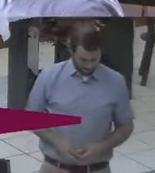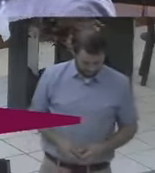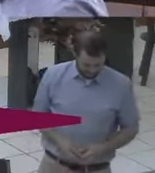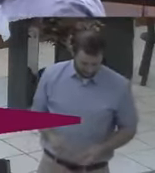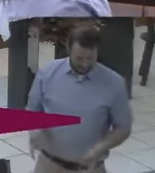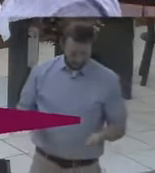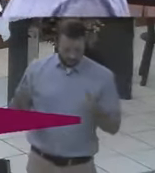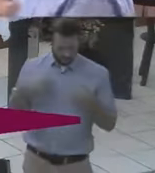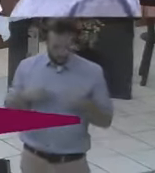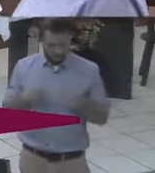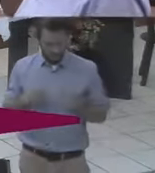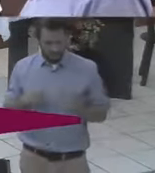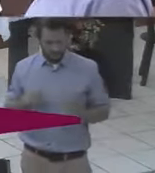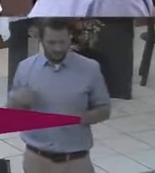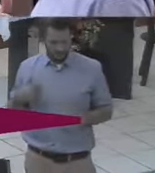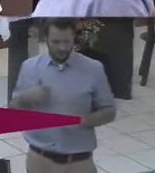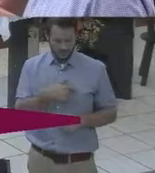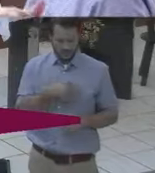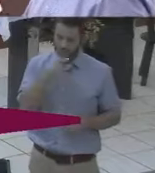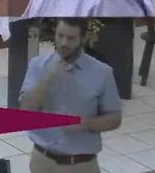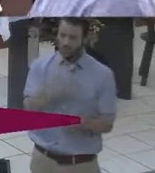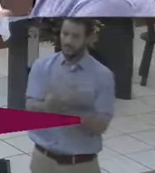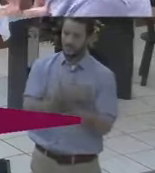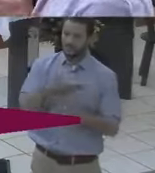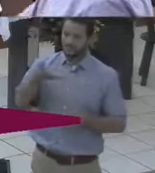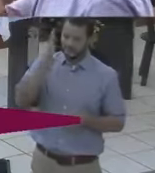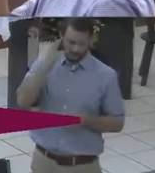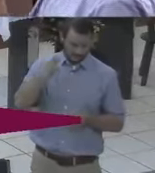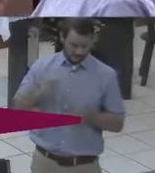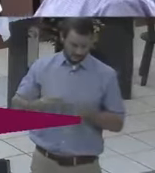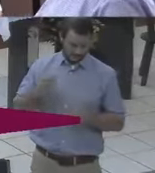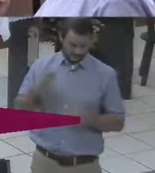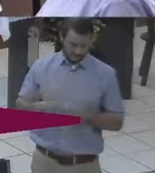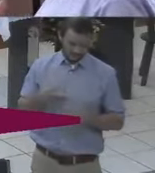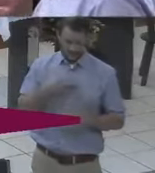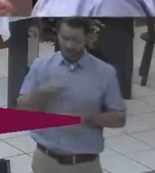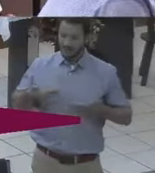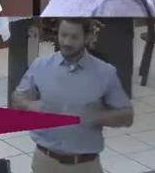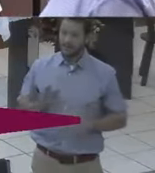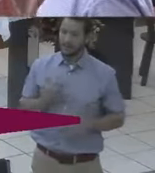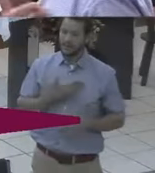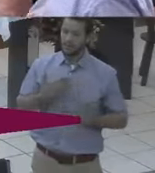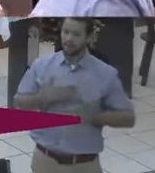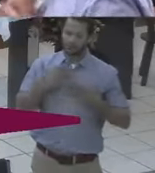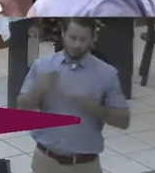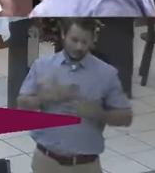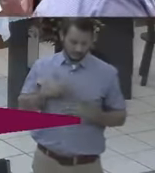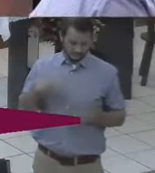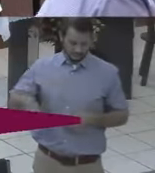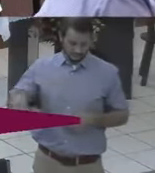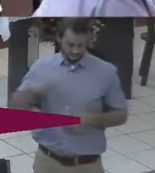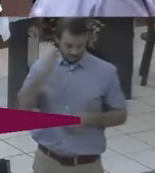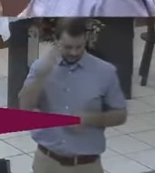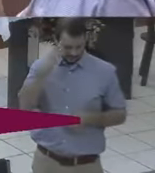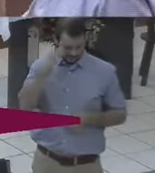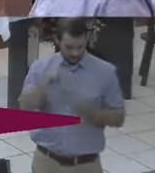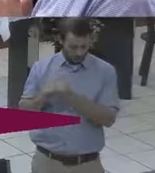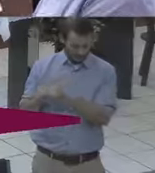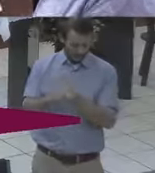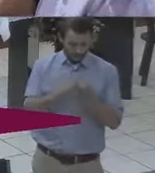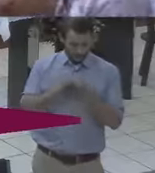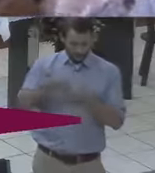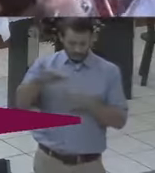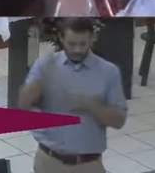Come, we who love God's name, and let our joys be known.